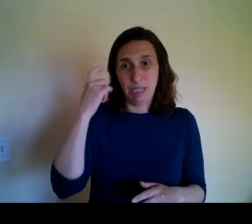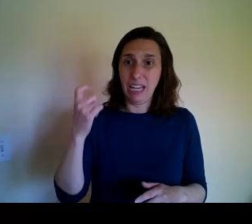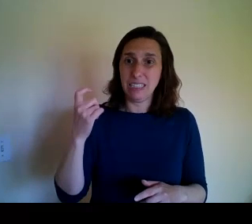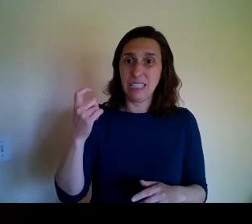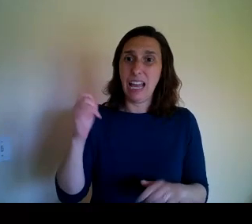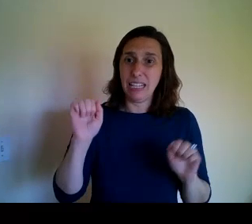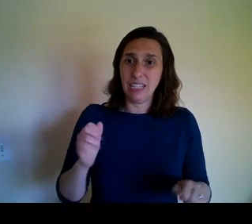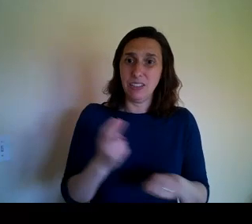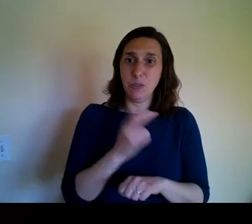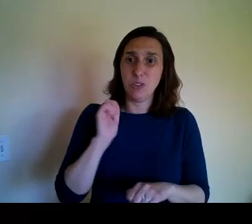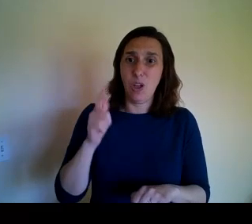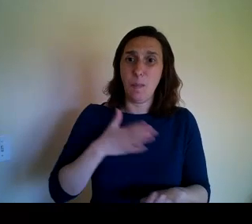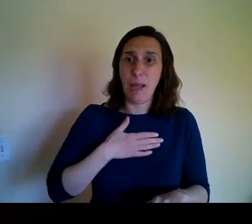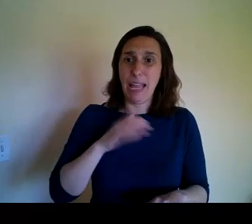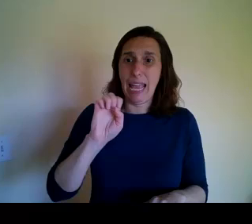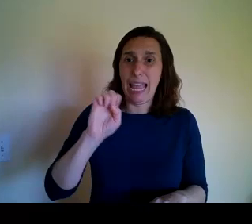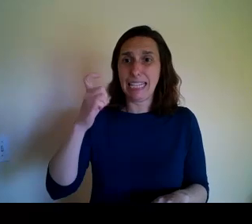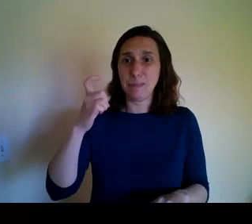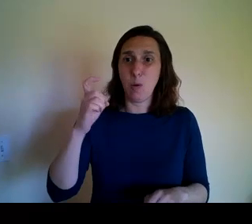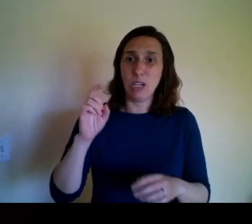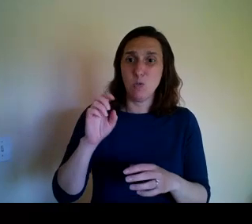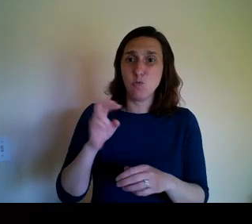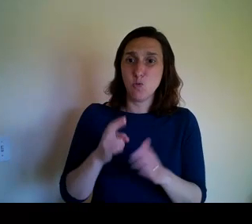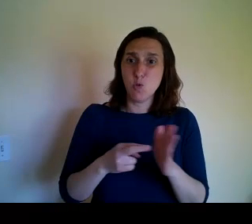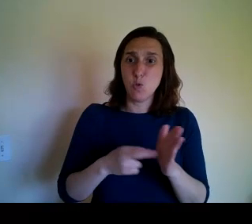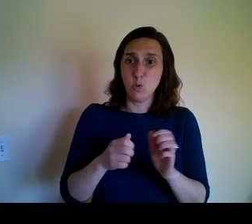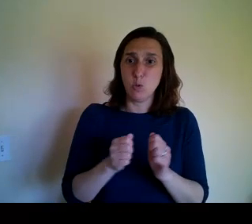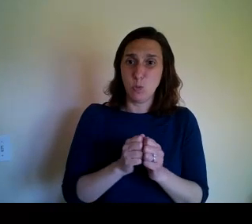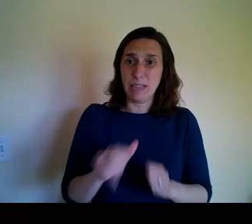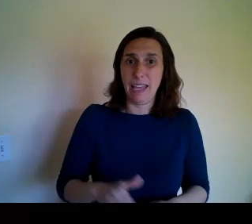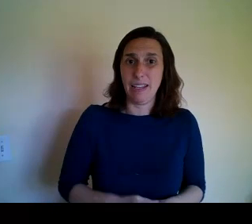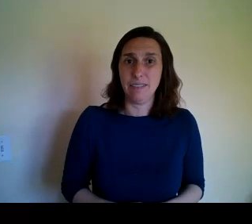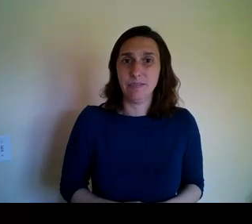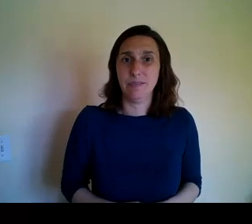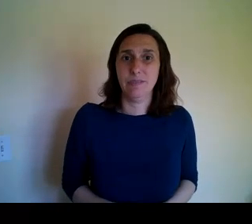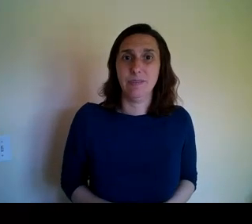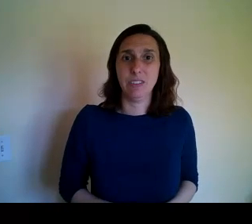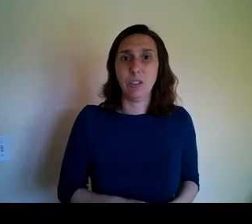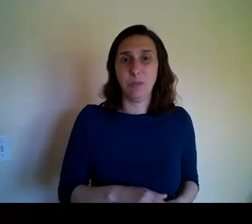it. And log of k to the 1/2.